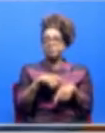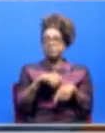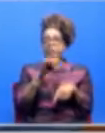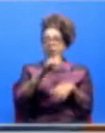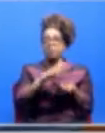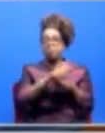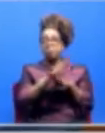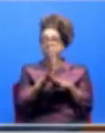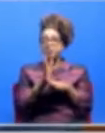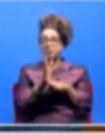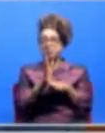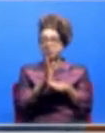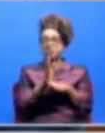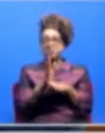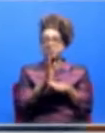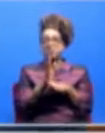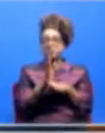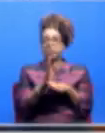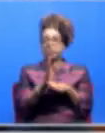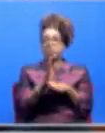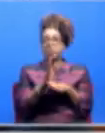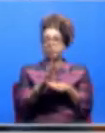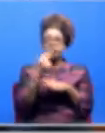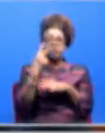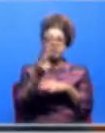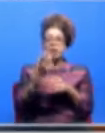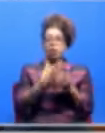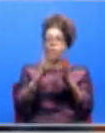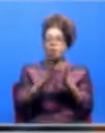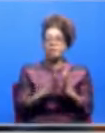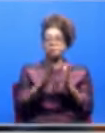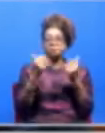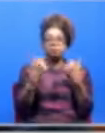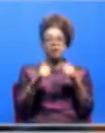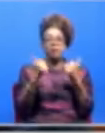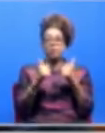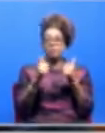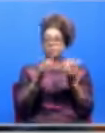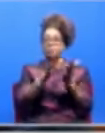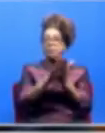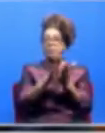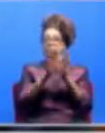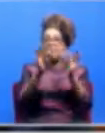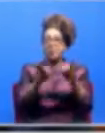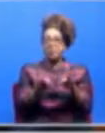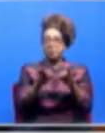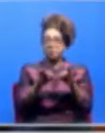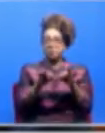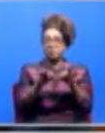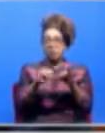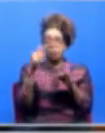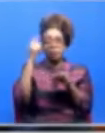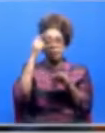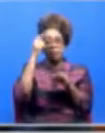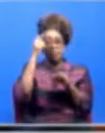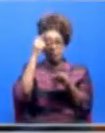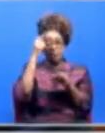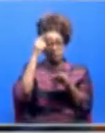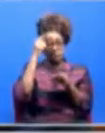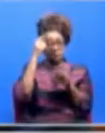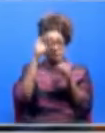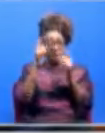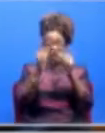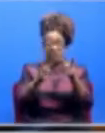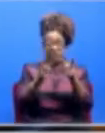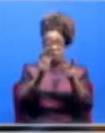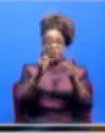Yeah, time has passed, mm-hmm. and you've not seen the owner of the asset. So like for bank accounts mm-hmm. and gift vouchers. You remember those gift vouchers you used to get in the